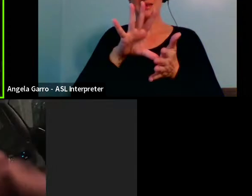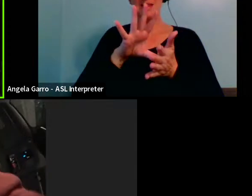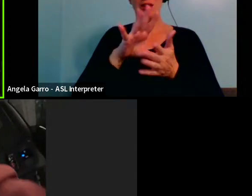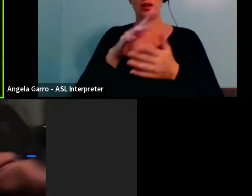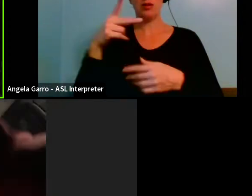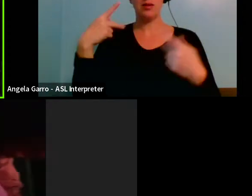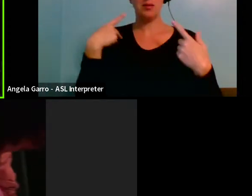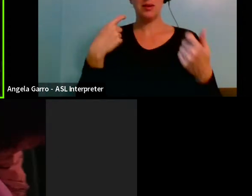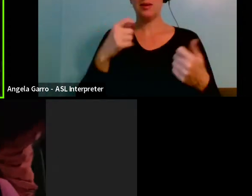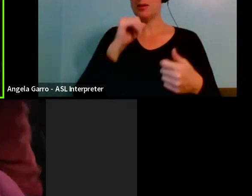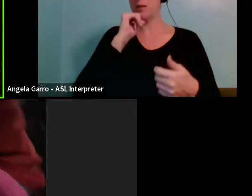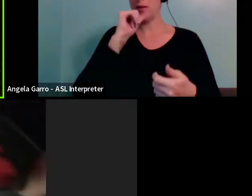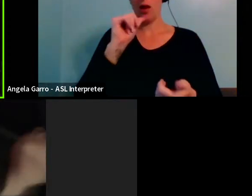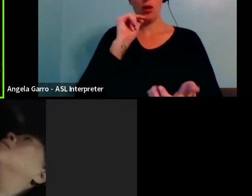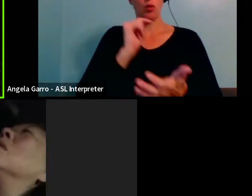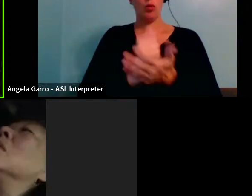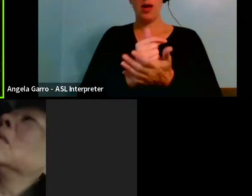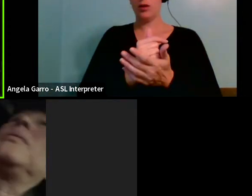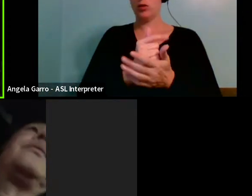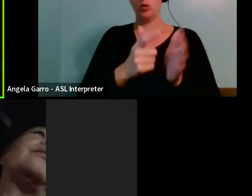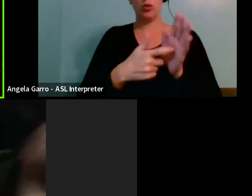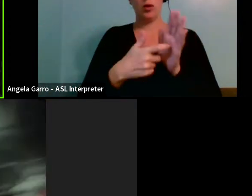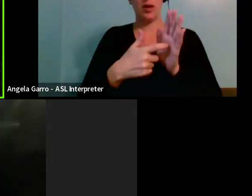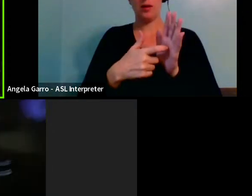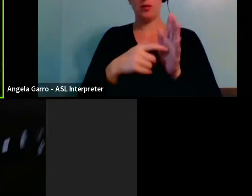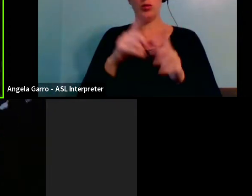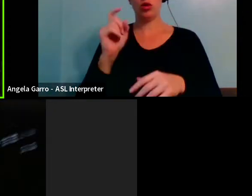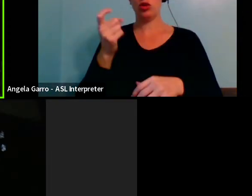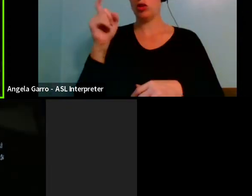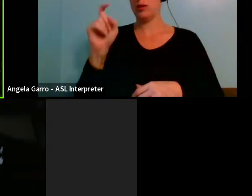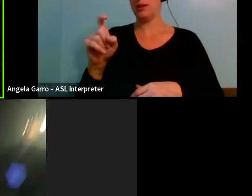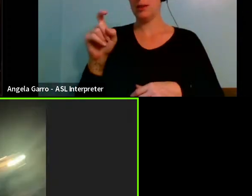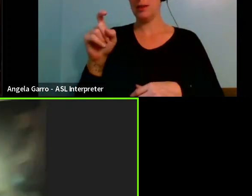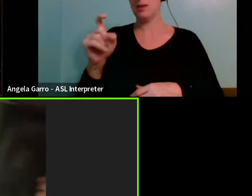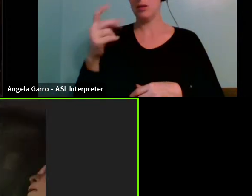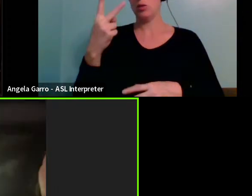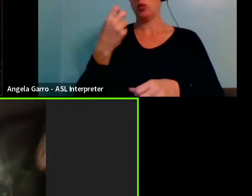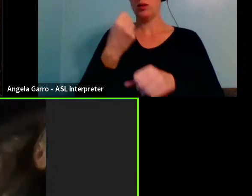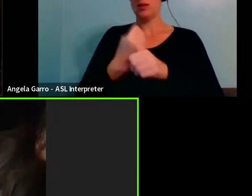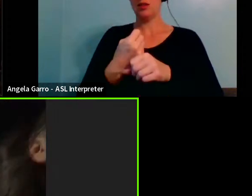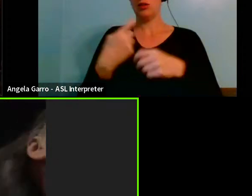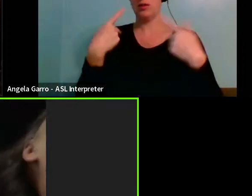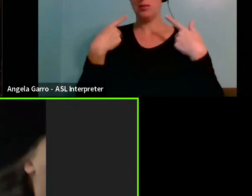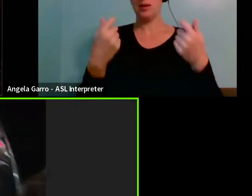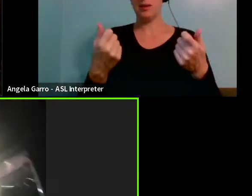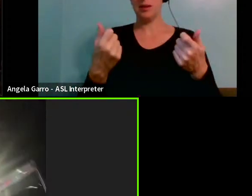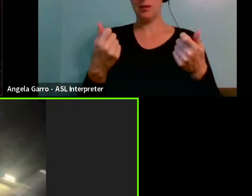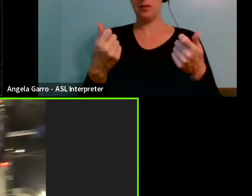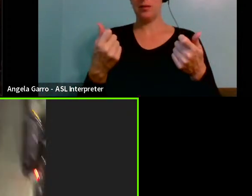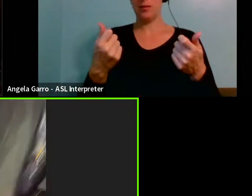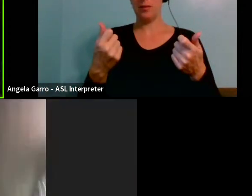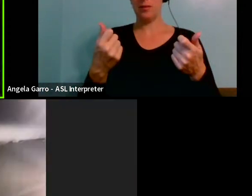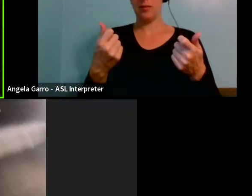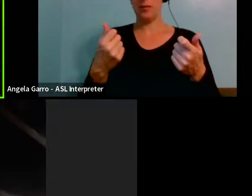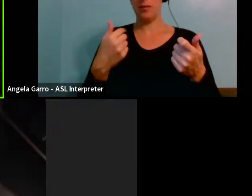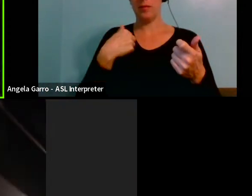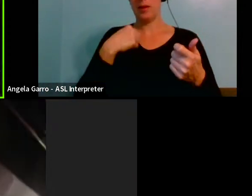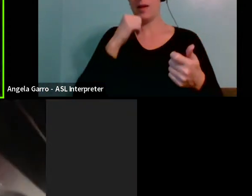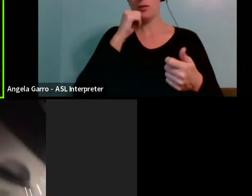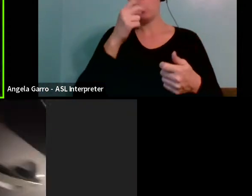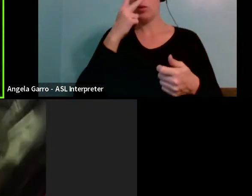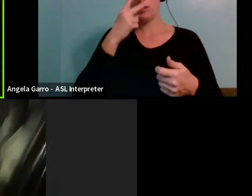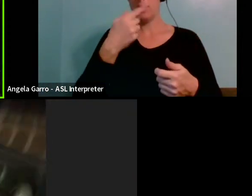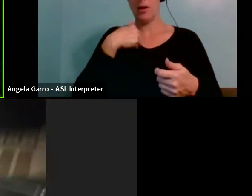graduation requirement. And, we just need 2 years of PE. So I don't see us extending it